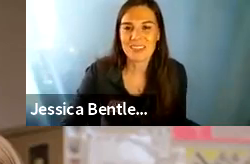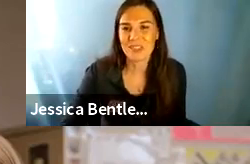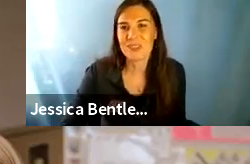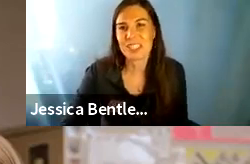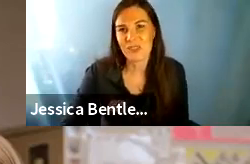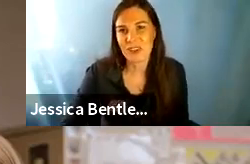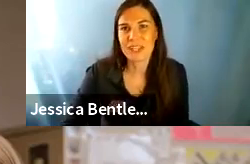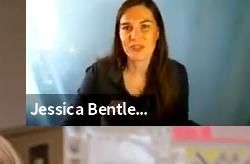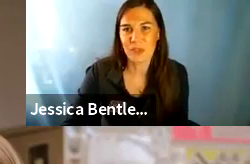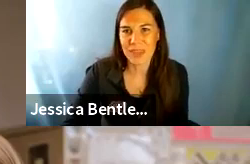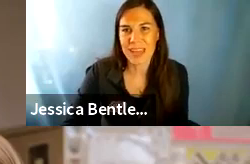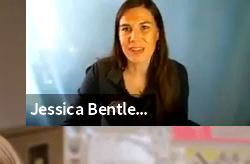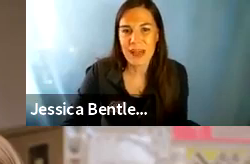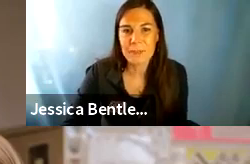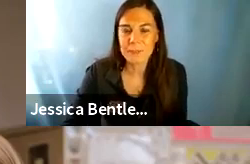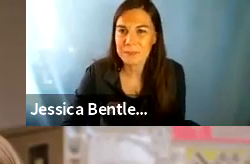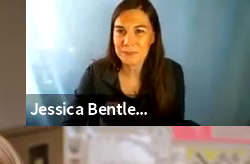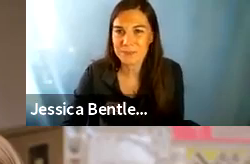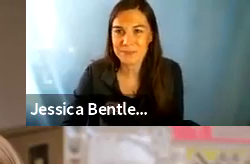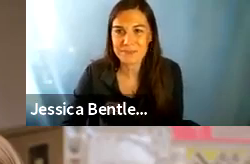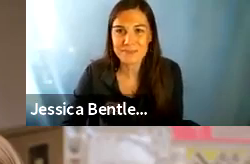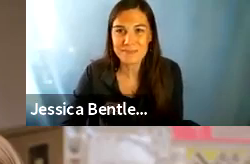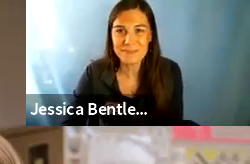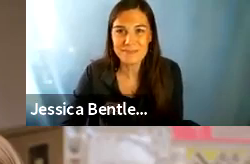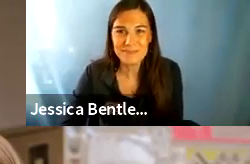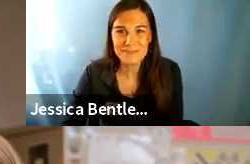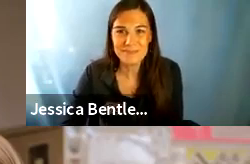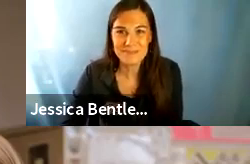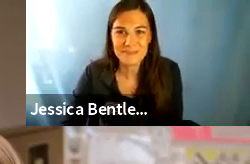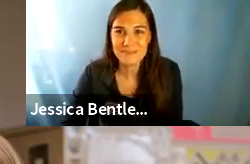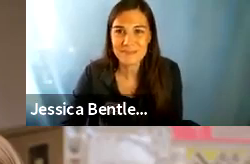So the students fundraise for that event.